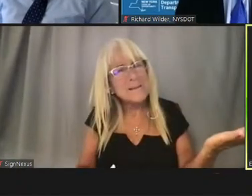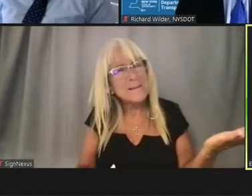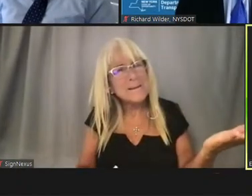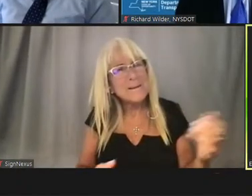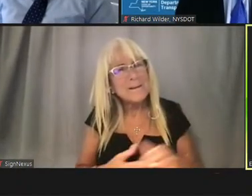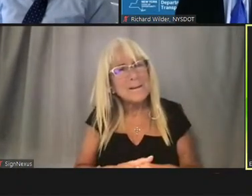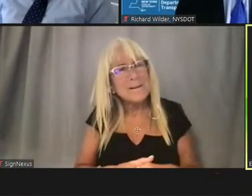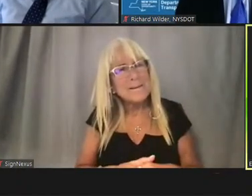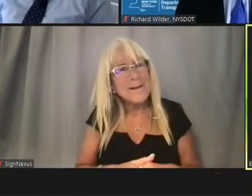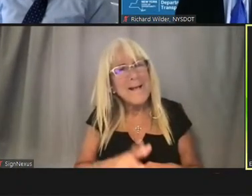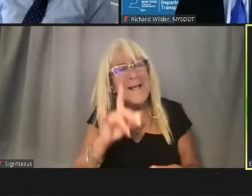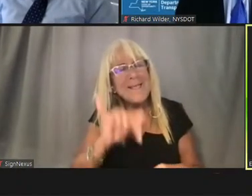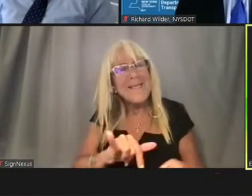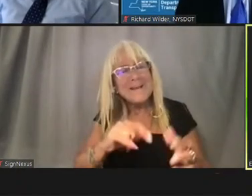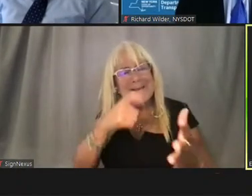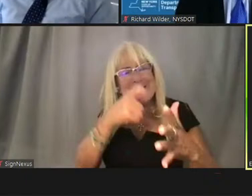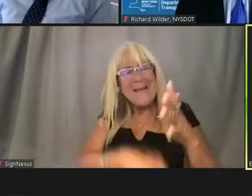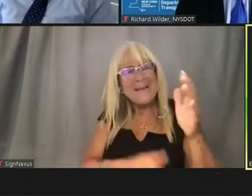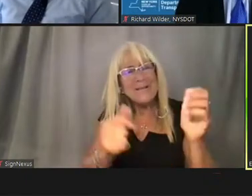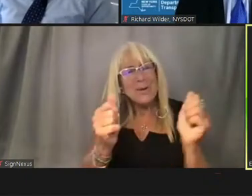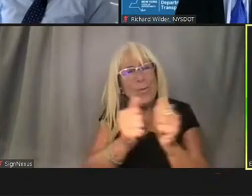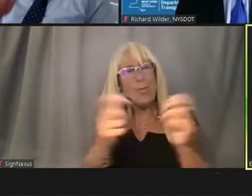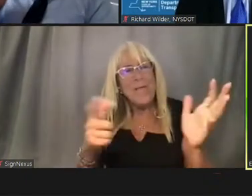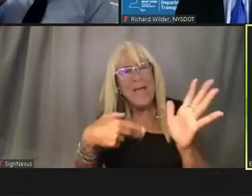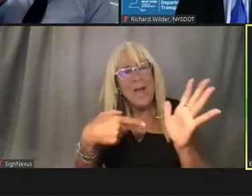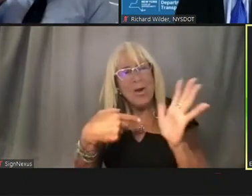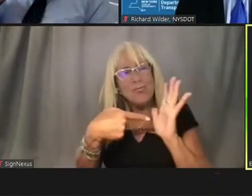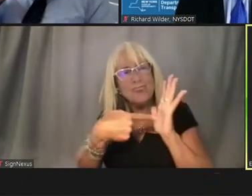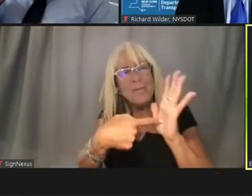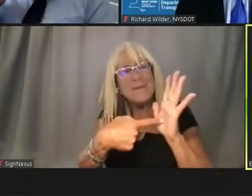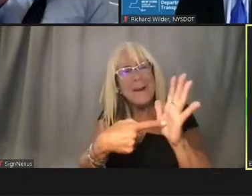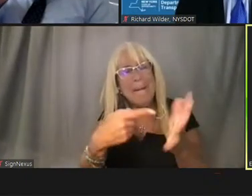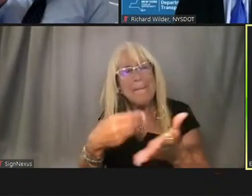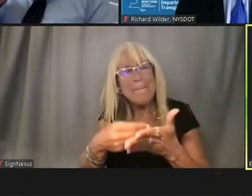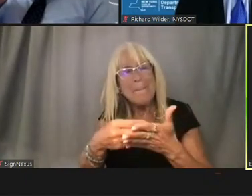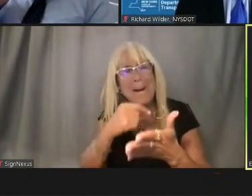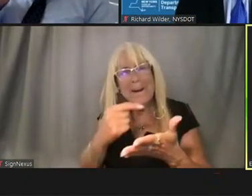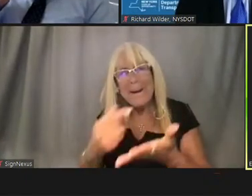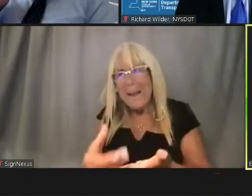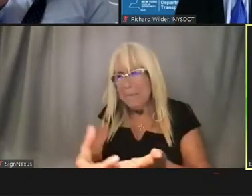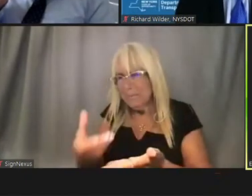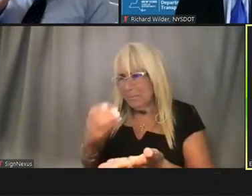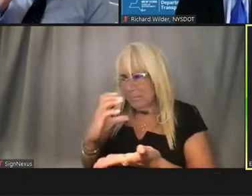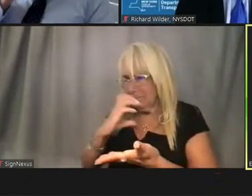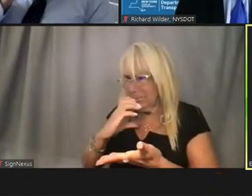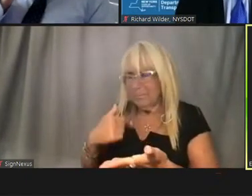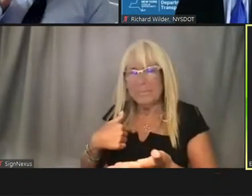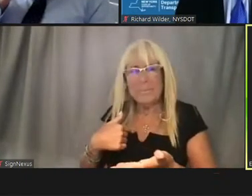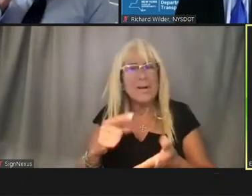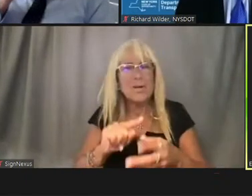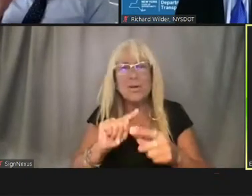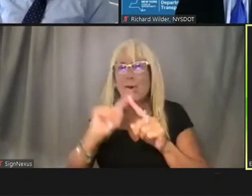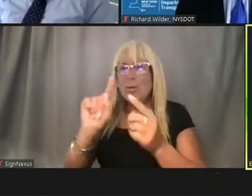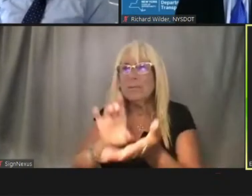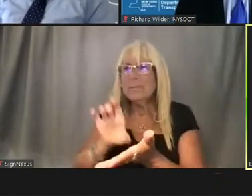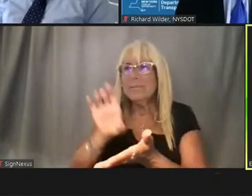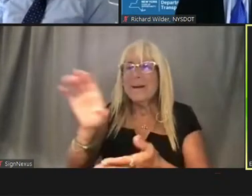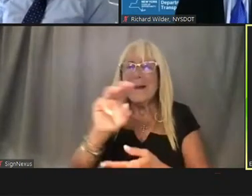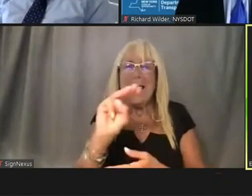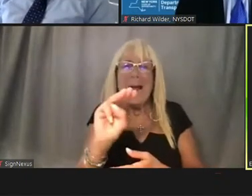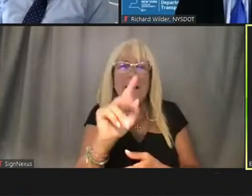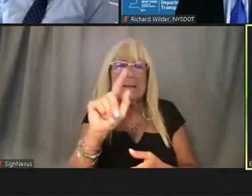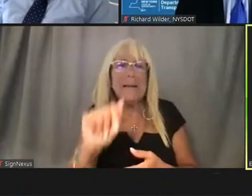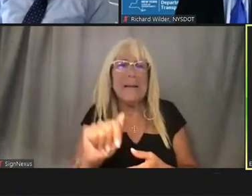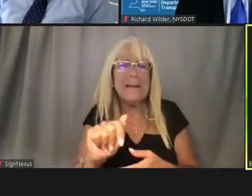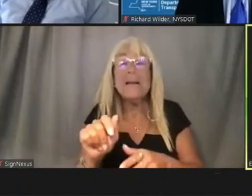citation without representation because the money's not going to me who's a car driver that's going to the MTA the same